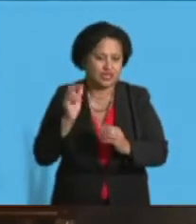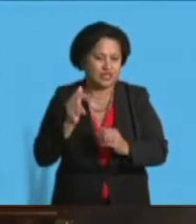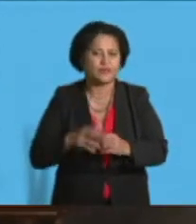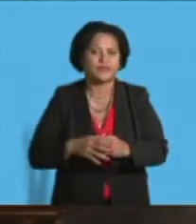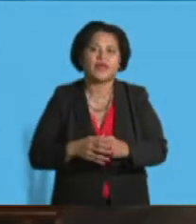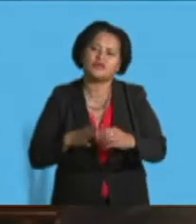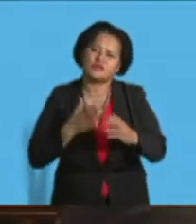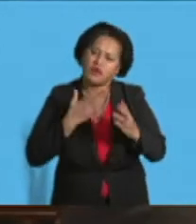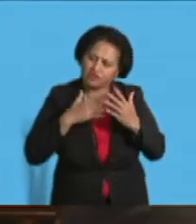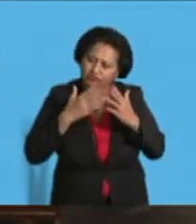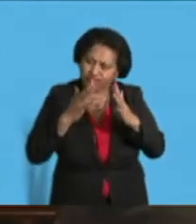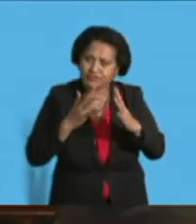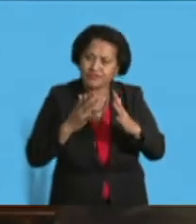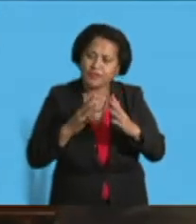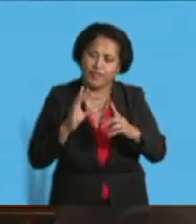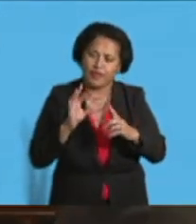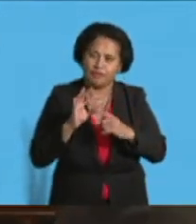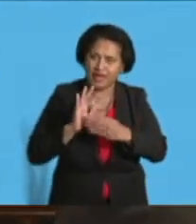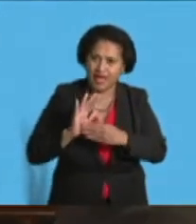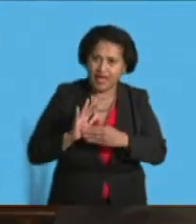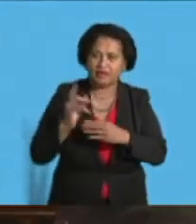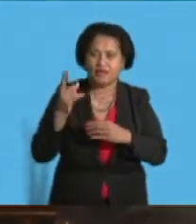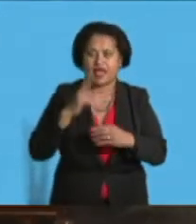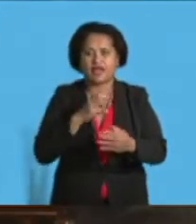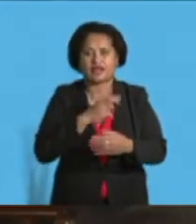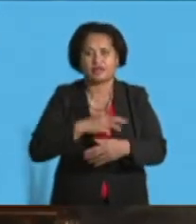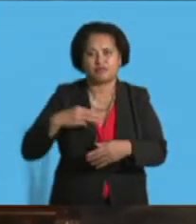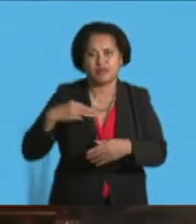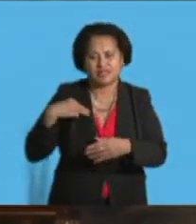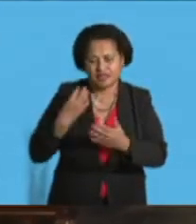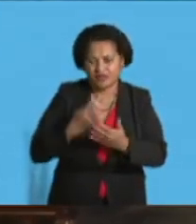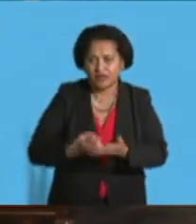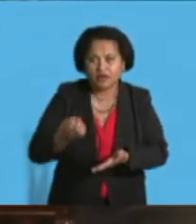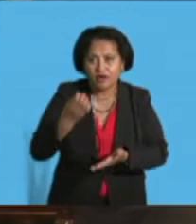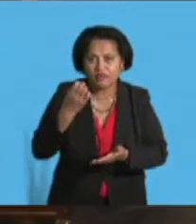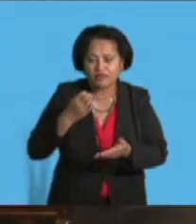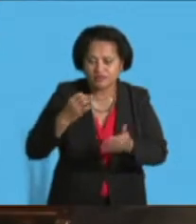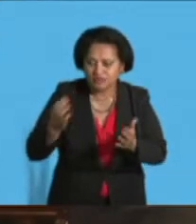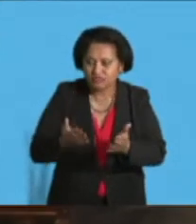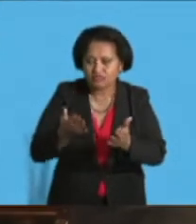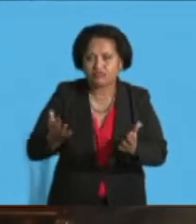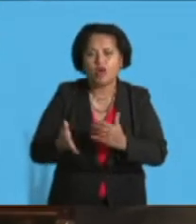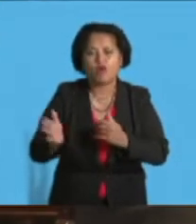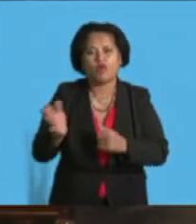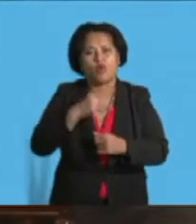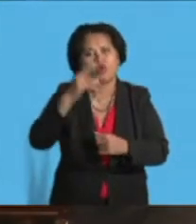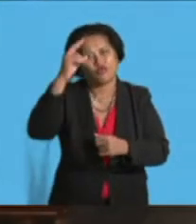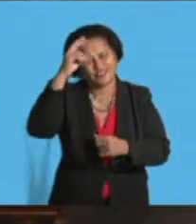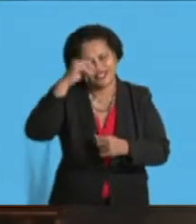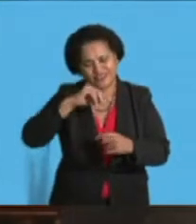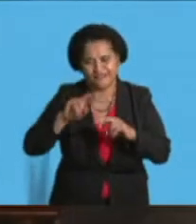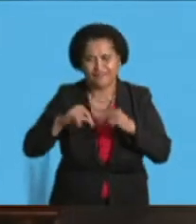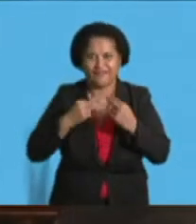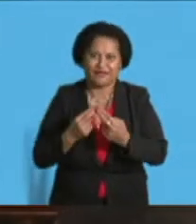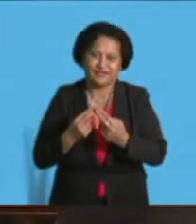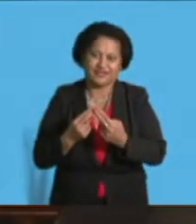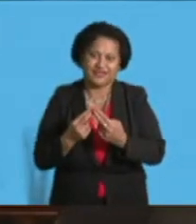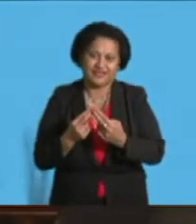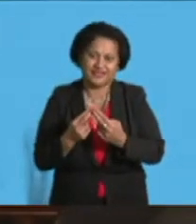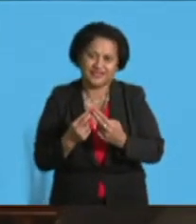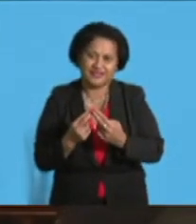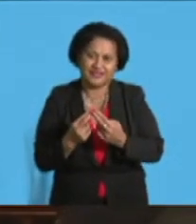applaud Honourable Prime Minister and Minister of Economy for empowering all Fijian families through the 2018-19 budget, Madam Speaker. Madam